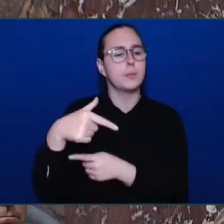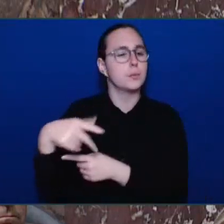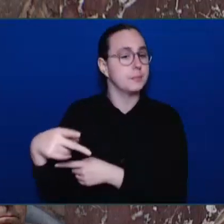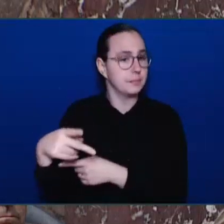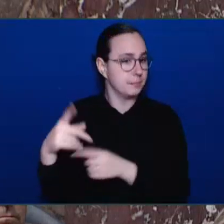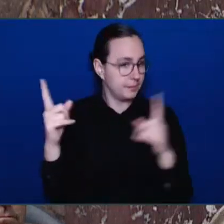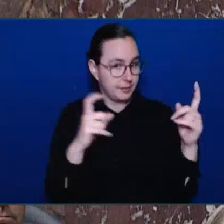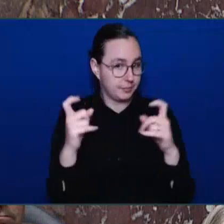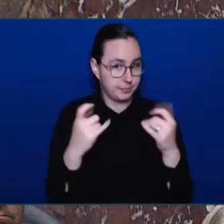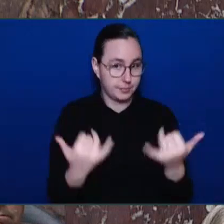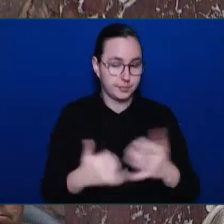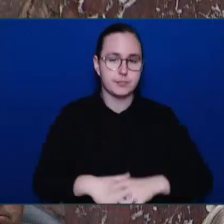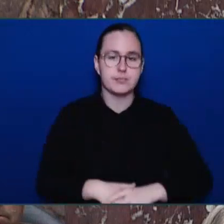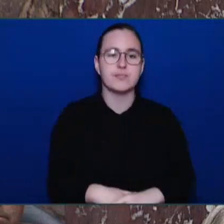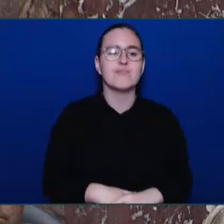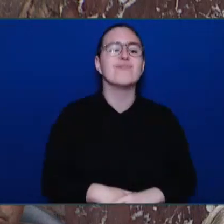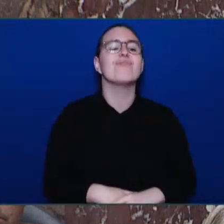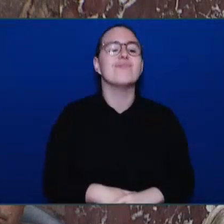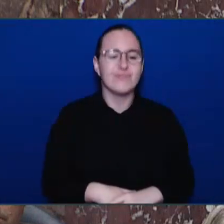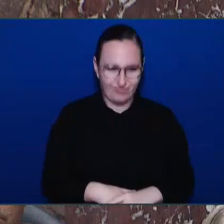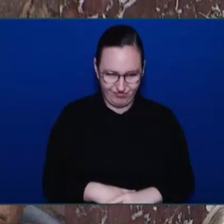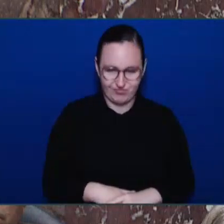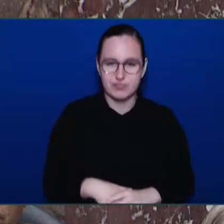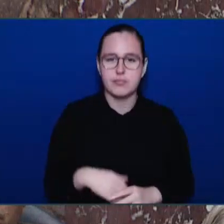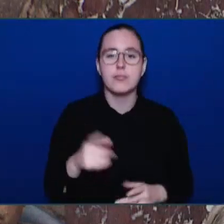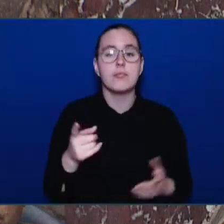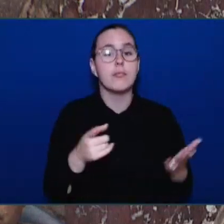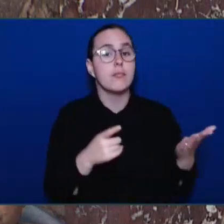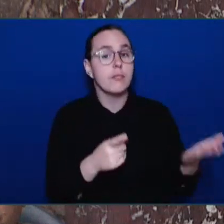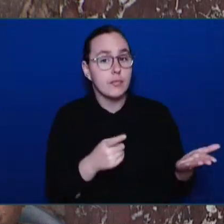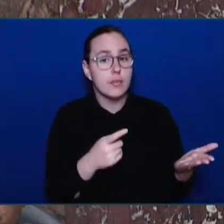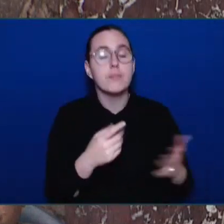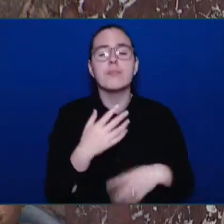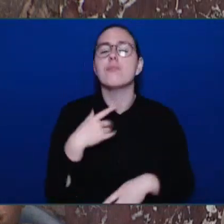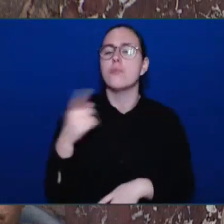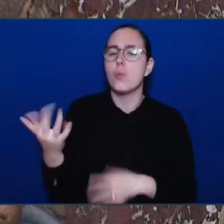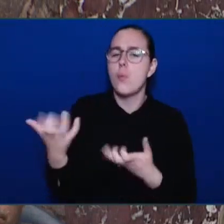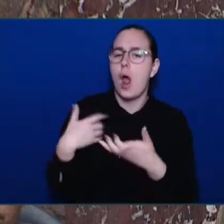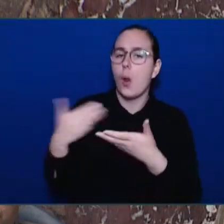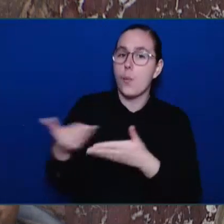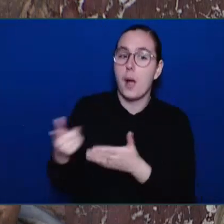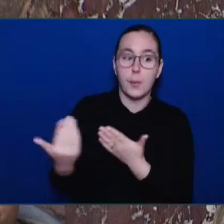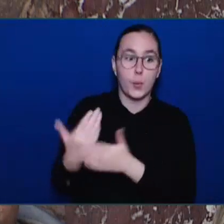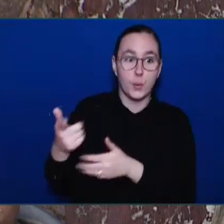all, welcoming the new Premier to his new role and